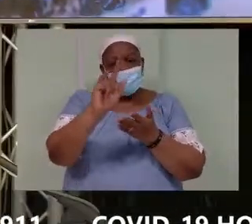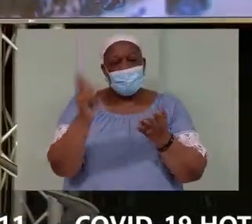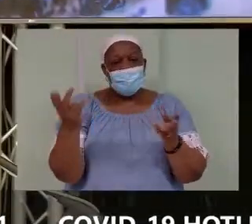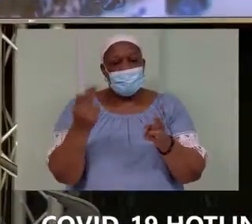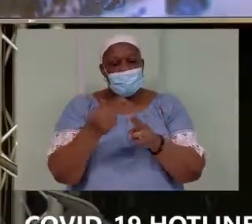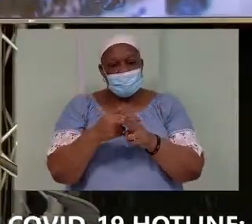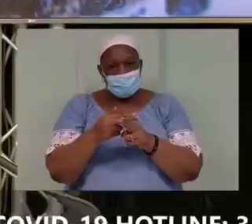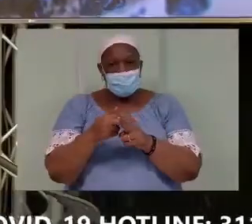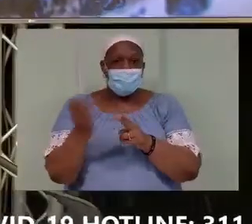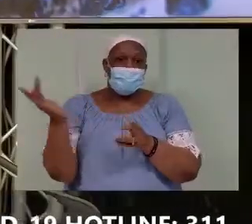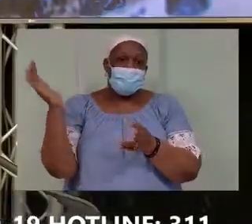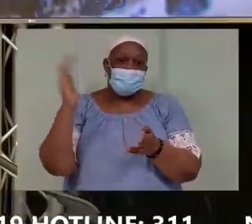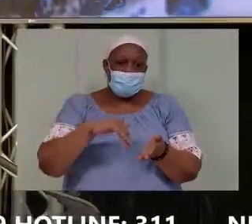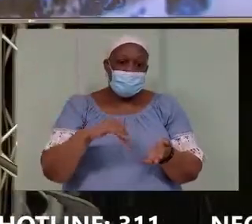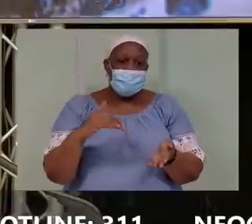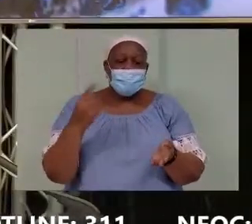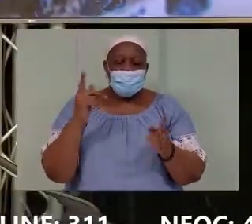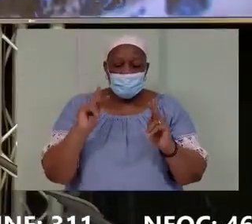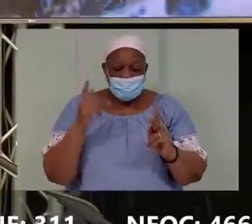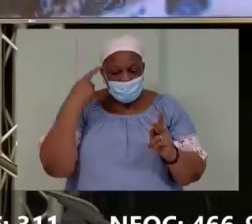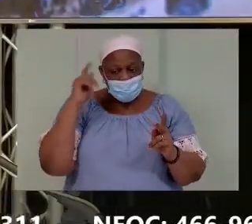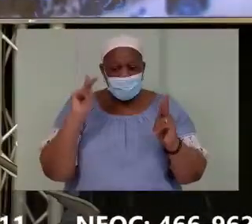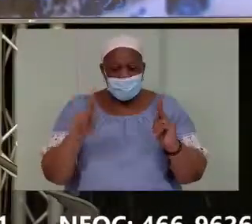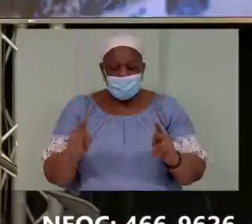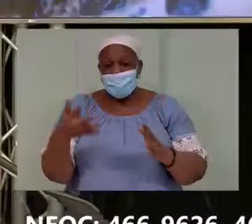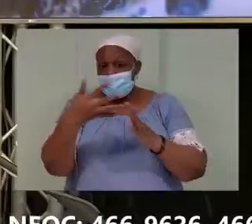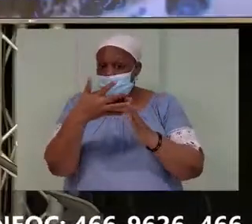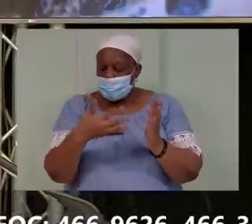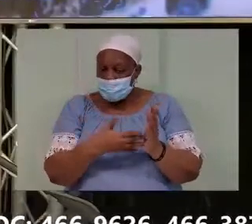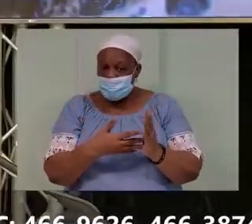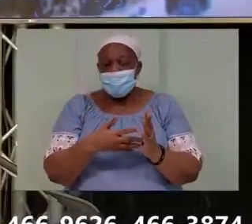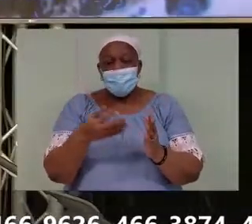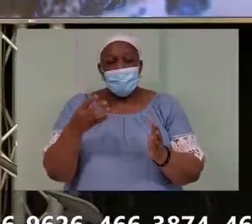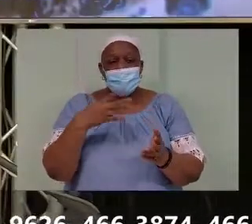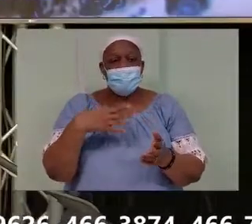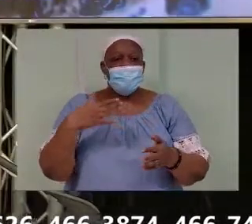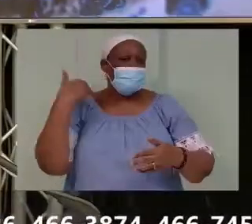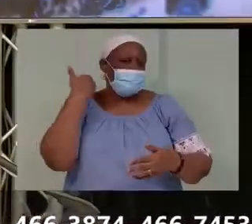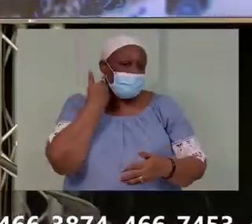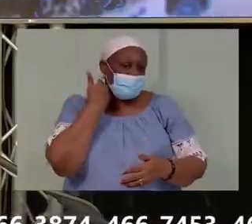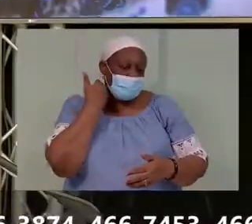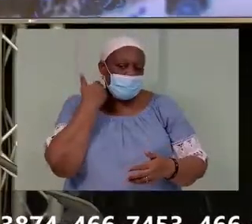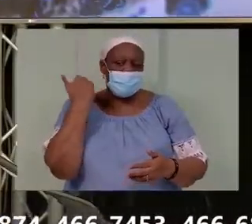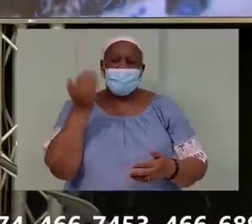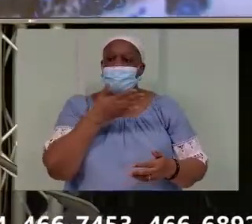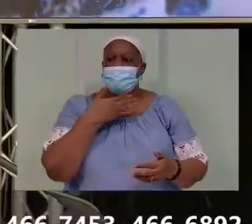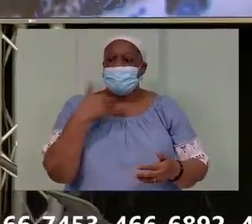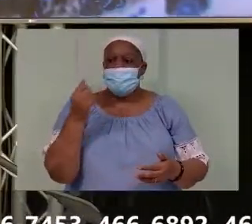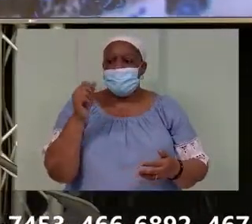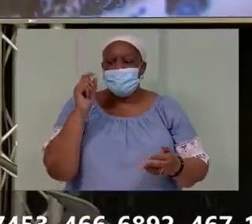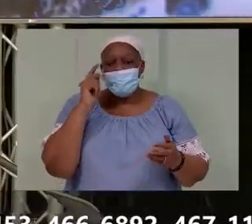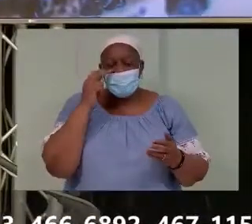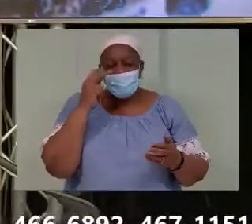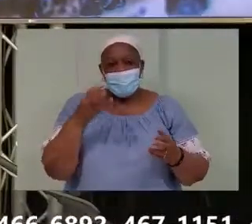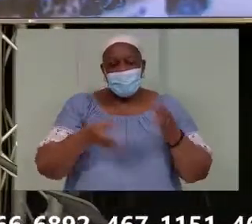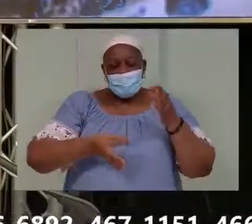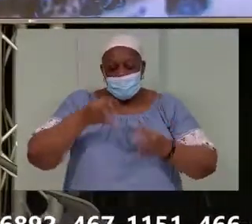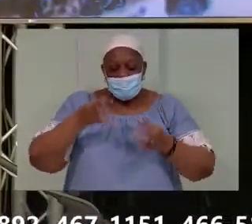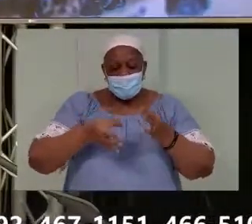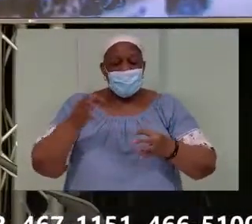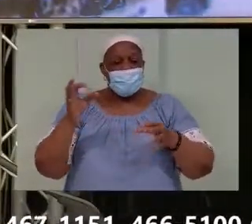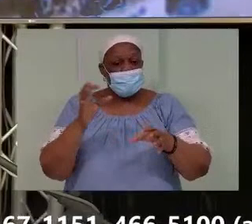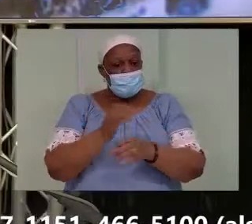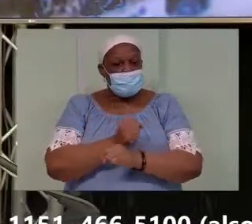and prepare our ports of entry to receive incoming passengers during this pandemic. And as you saw